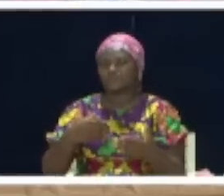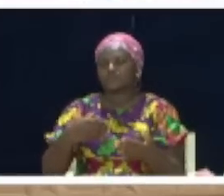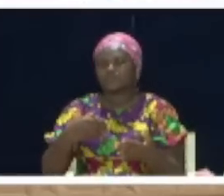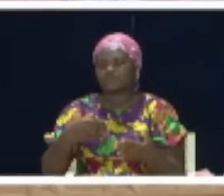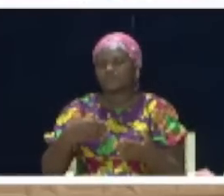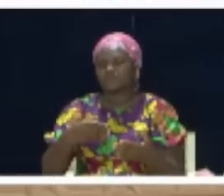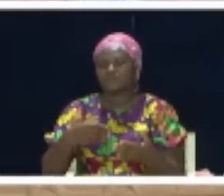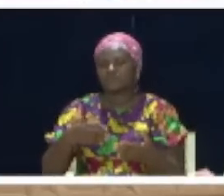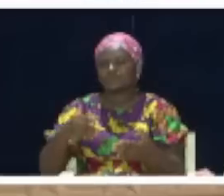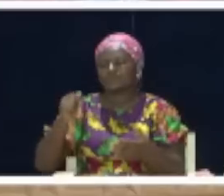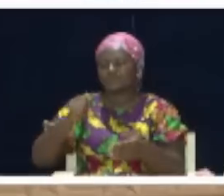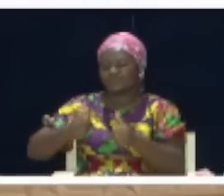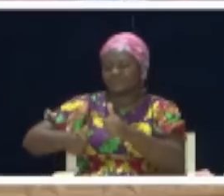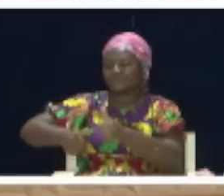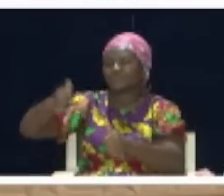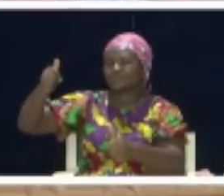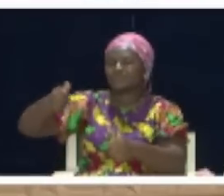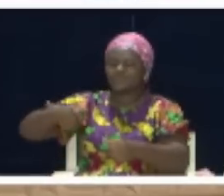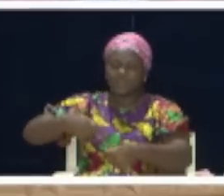A high chief